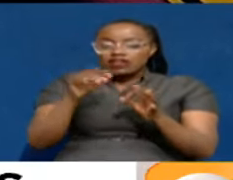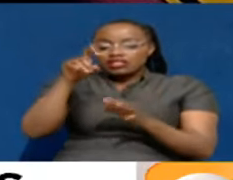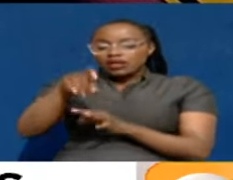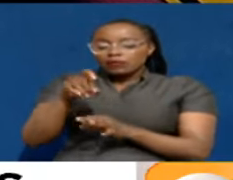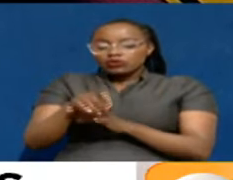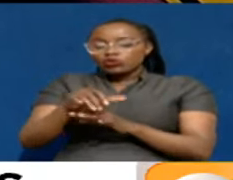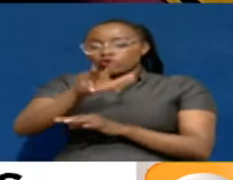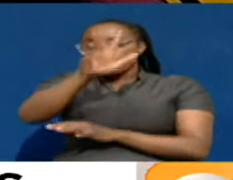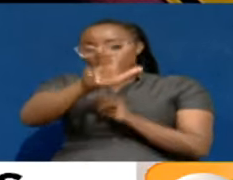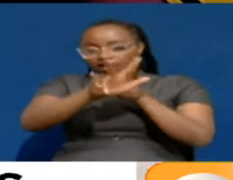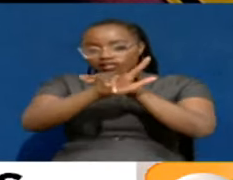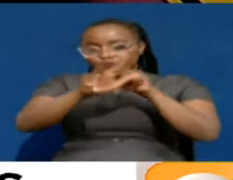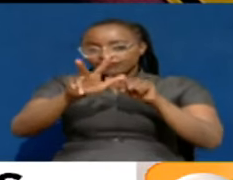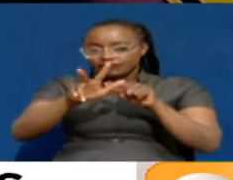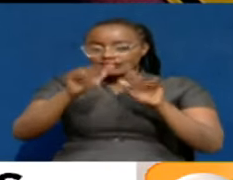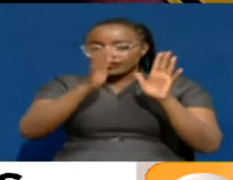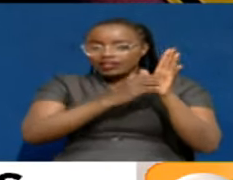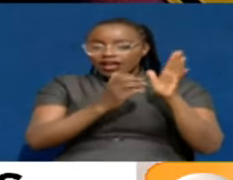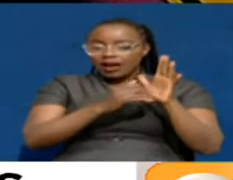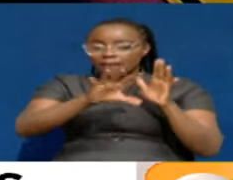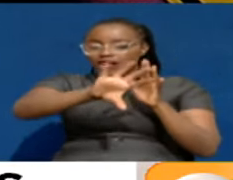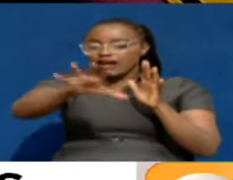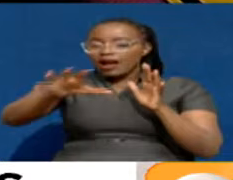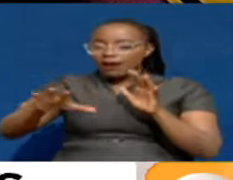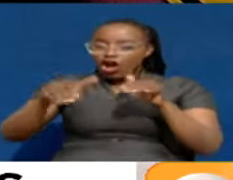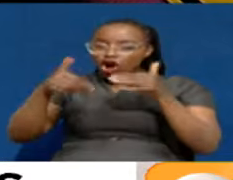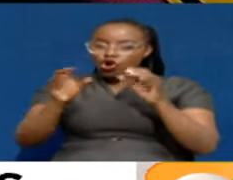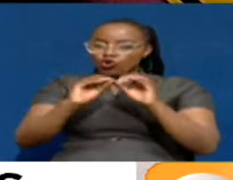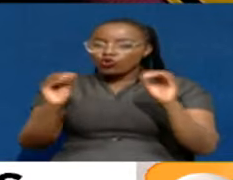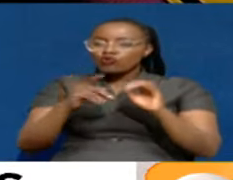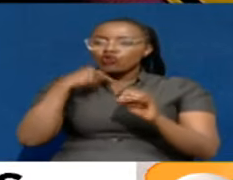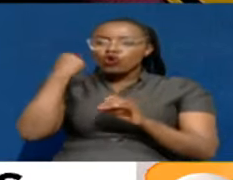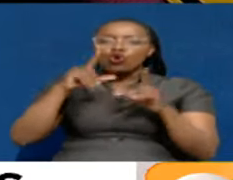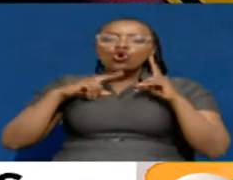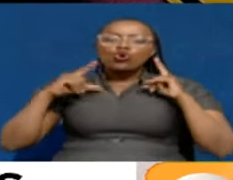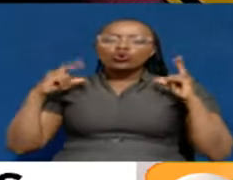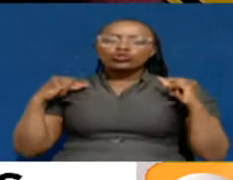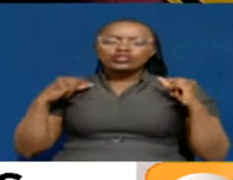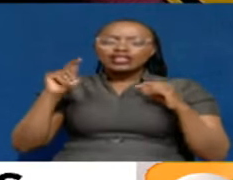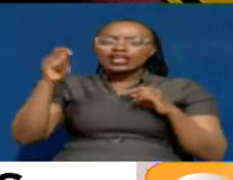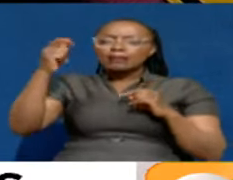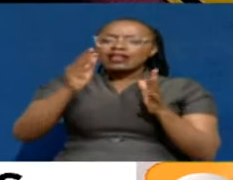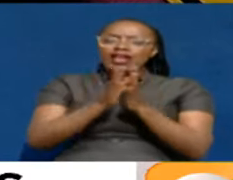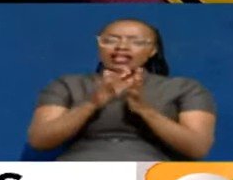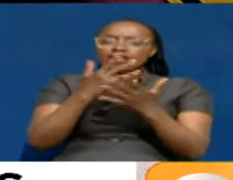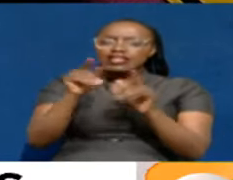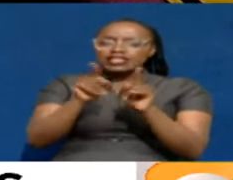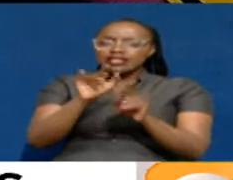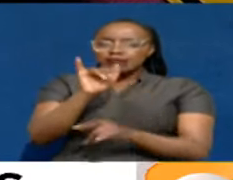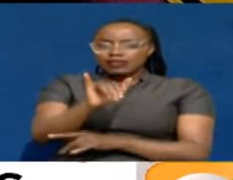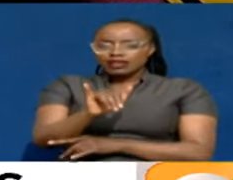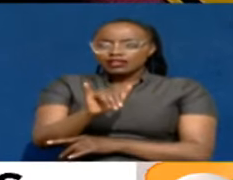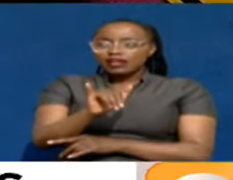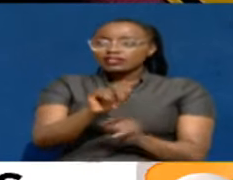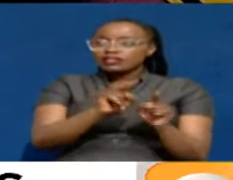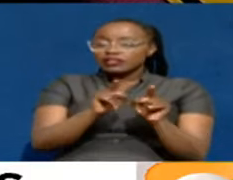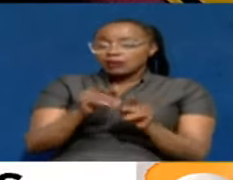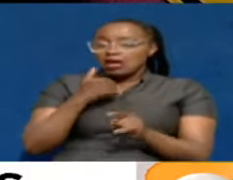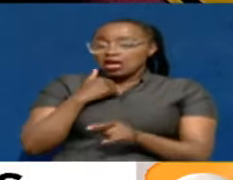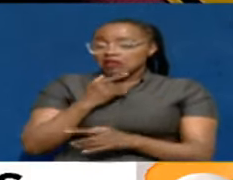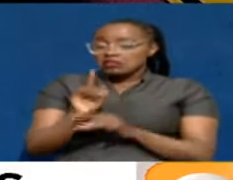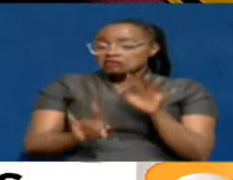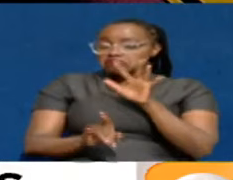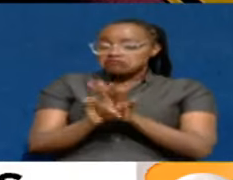all the three Ukambani counties or not? Who is hosting the president and things like that? And